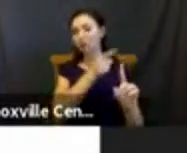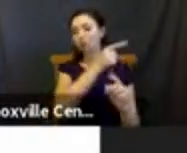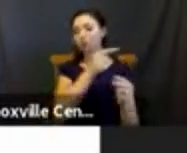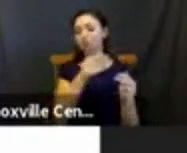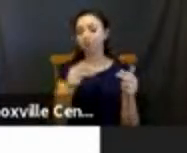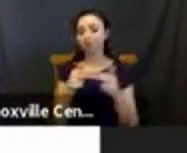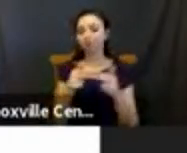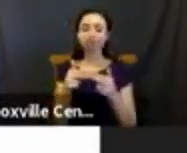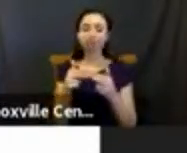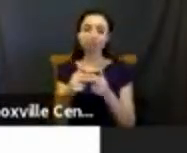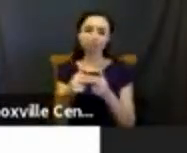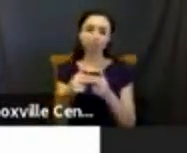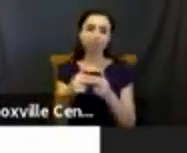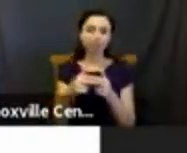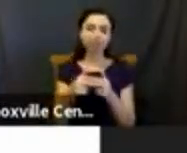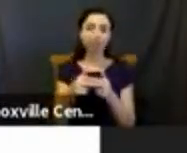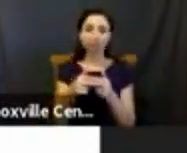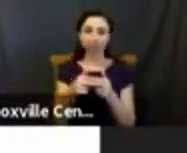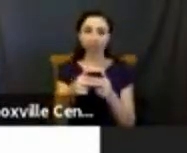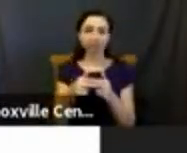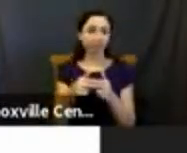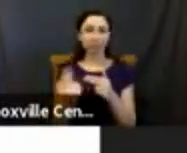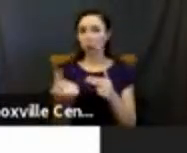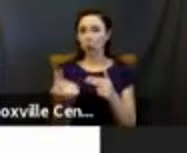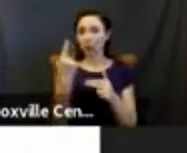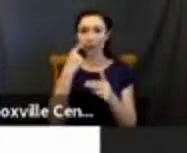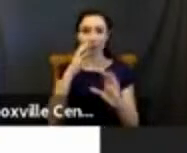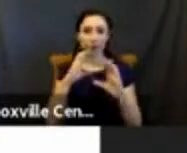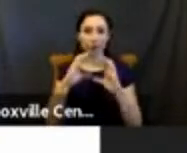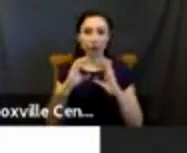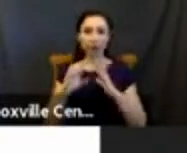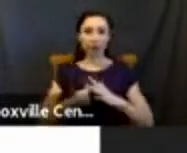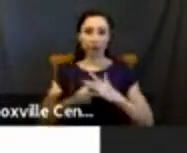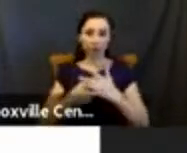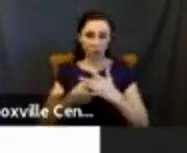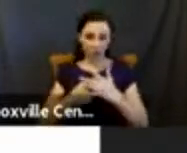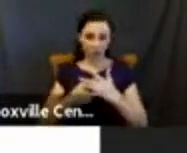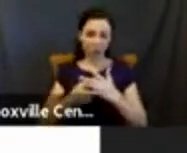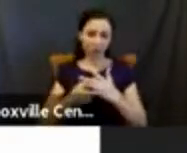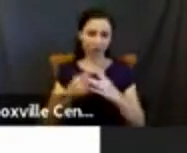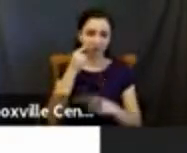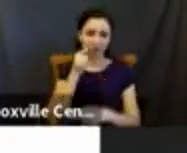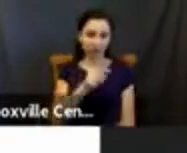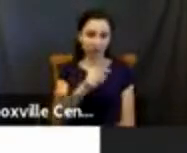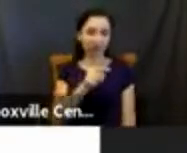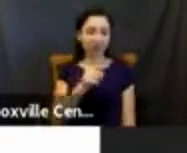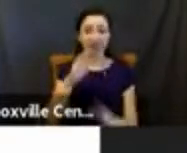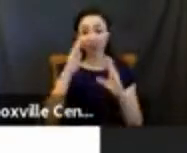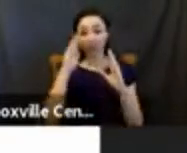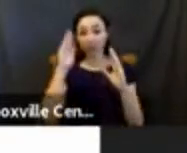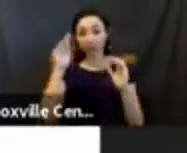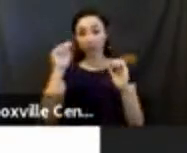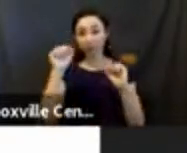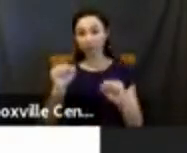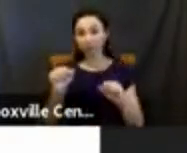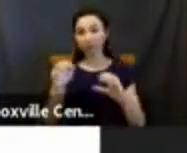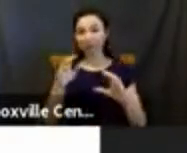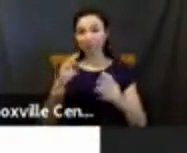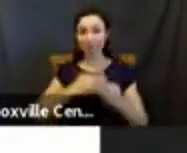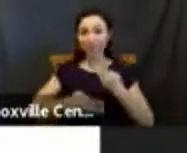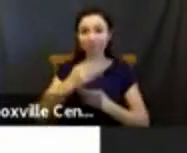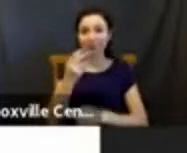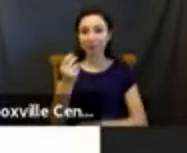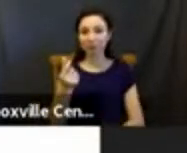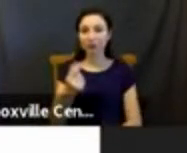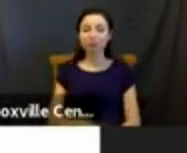purely to be conversation starter in this, and hopefully we can have some interaction. So next slide,